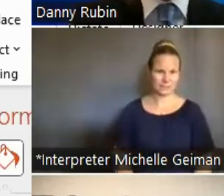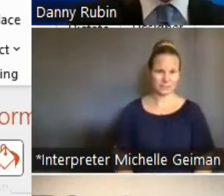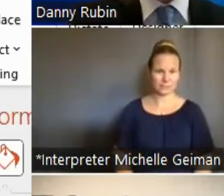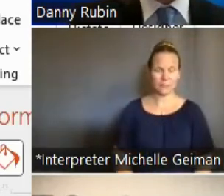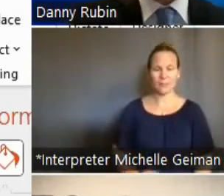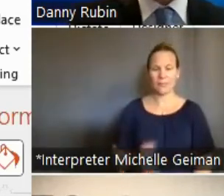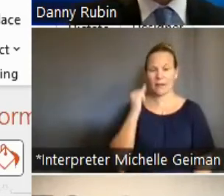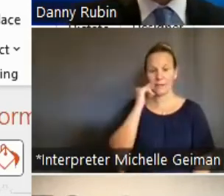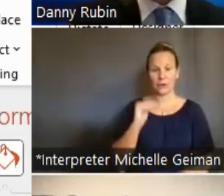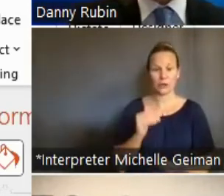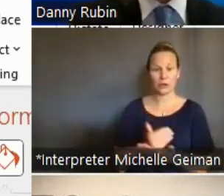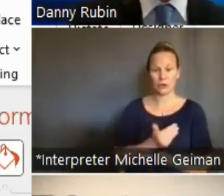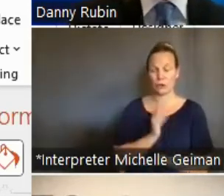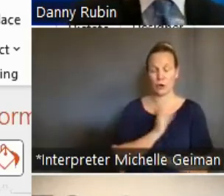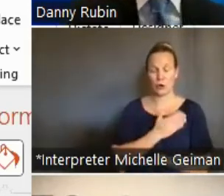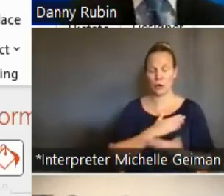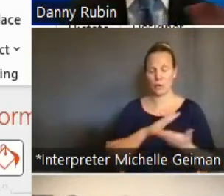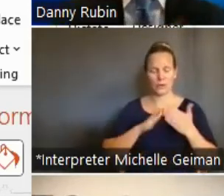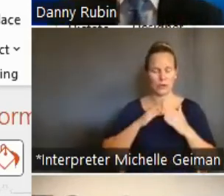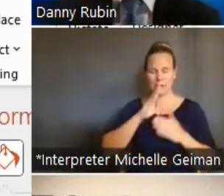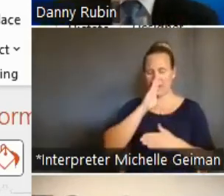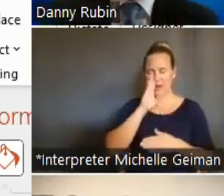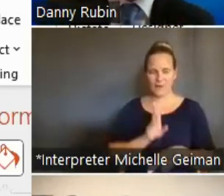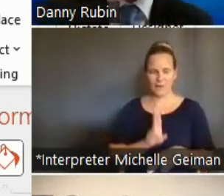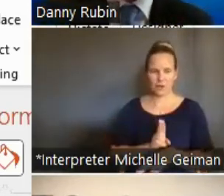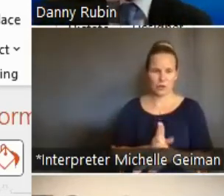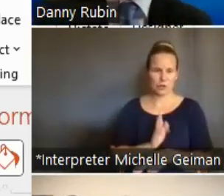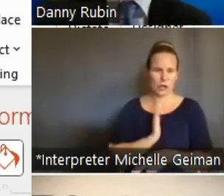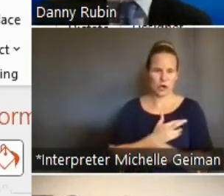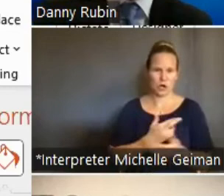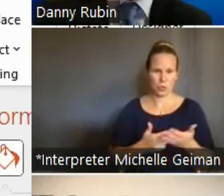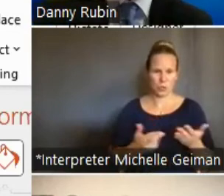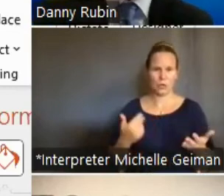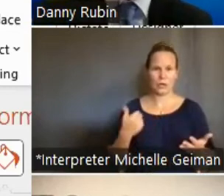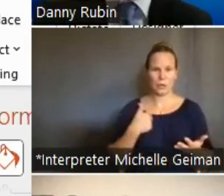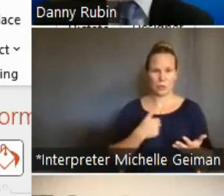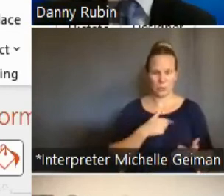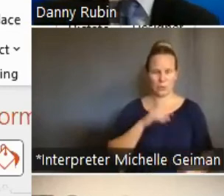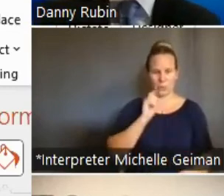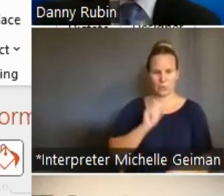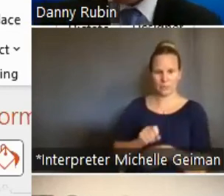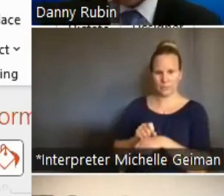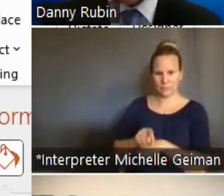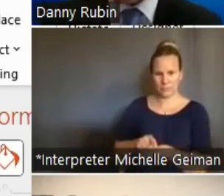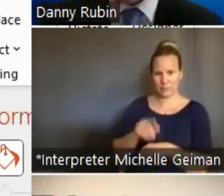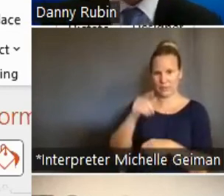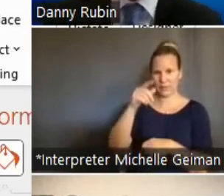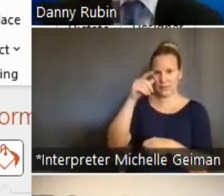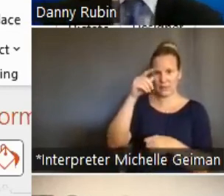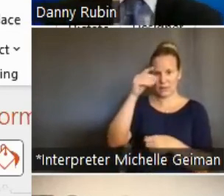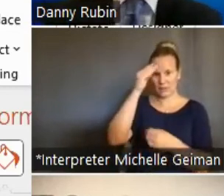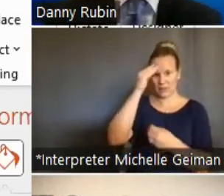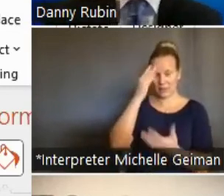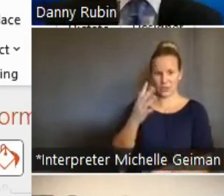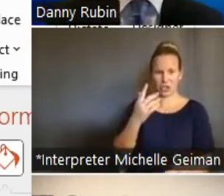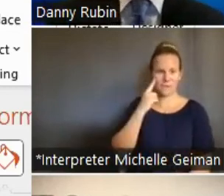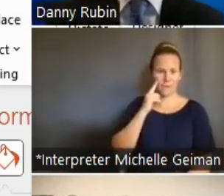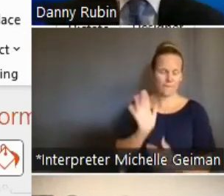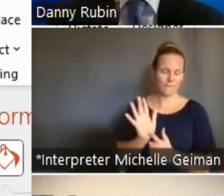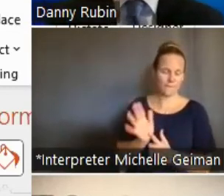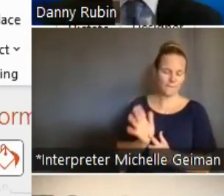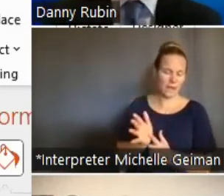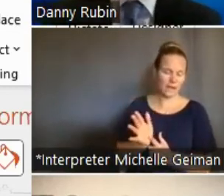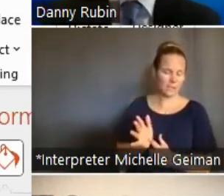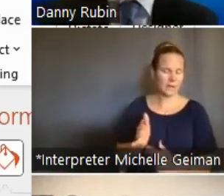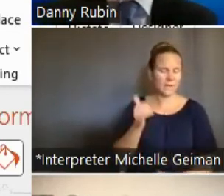community, never used our resources before, we will send you an invitation for a 5-minute phone call on Wednesday. The time is not good,